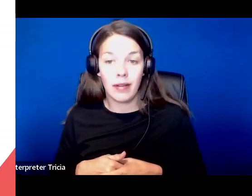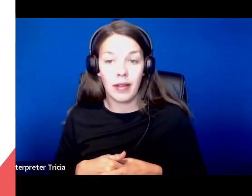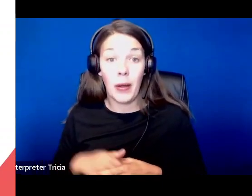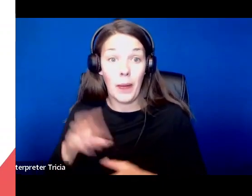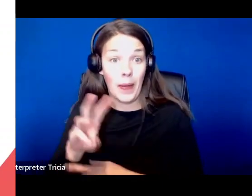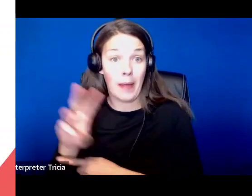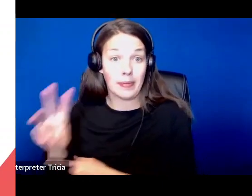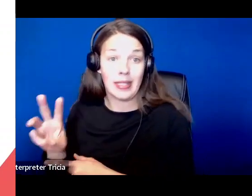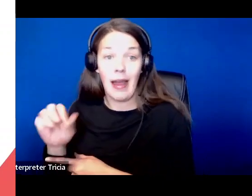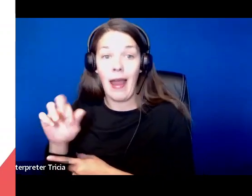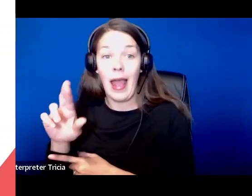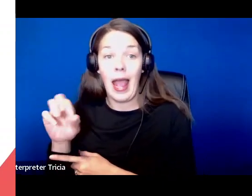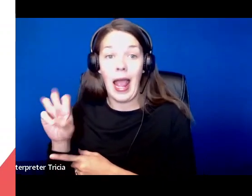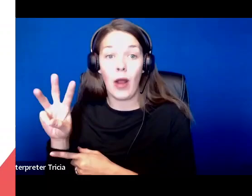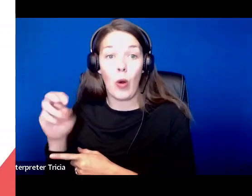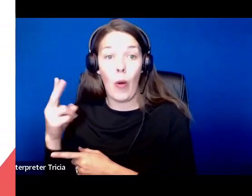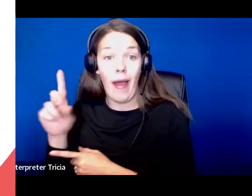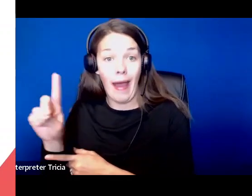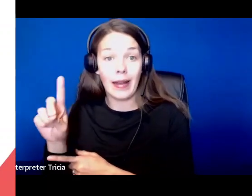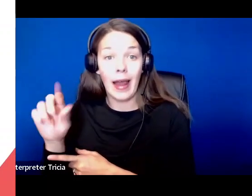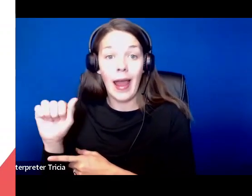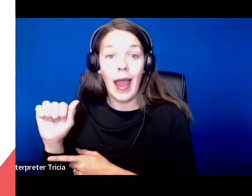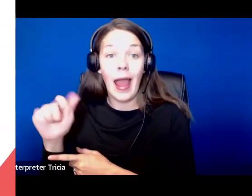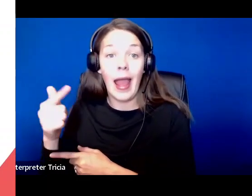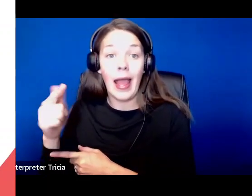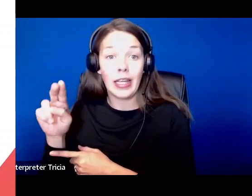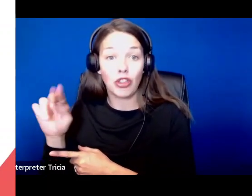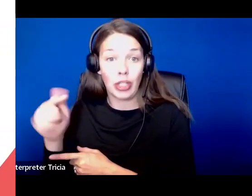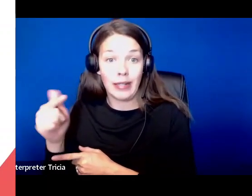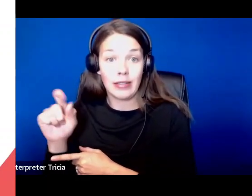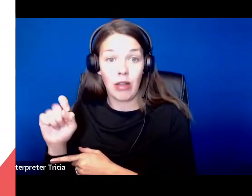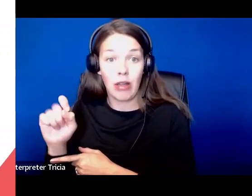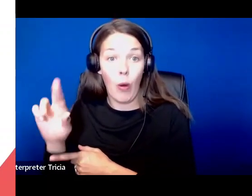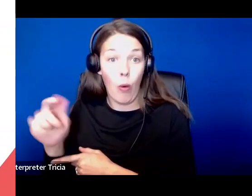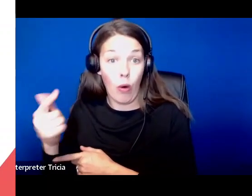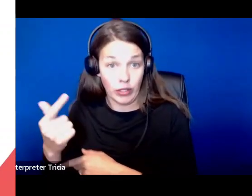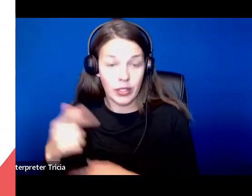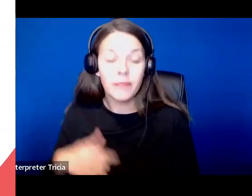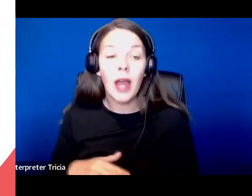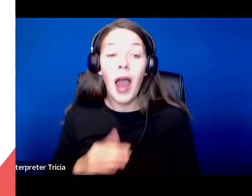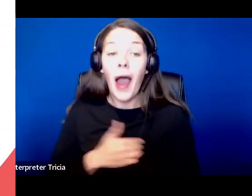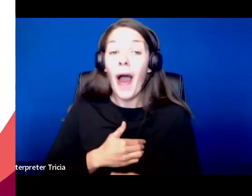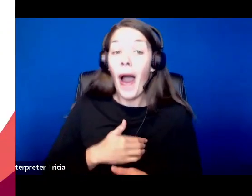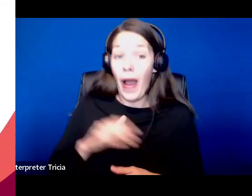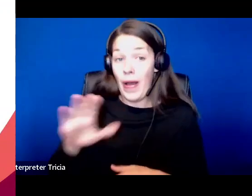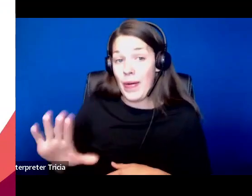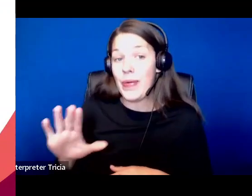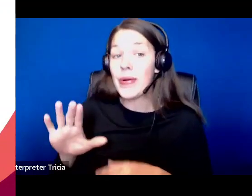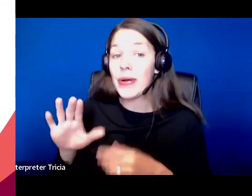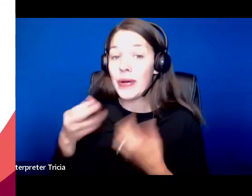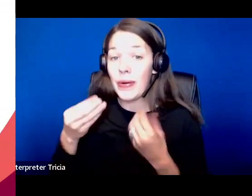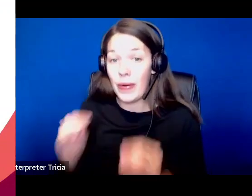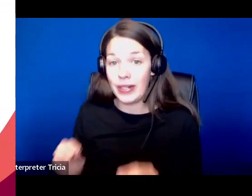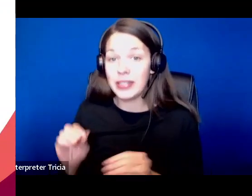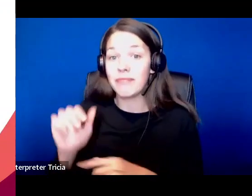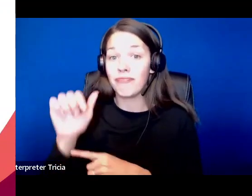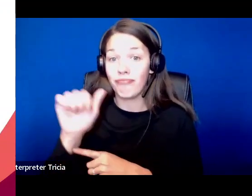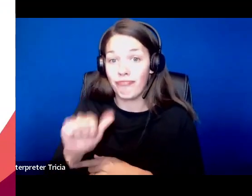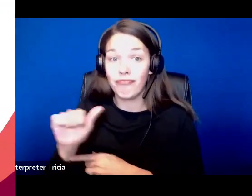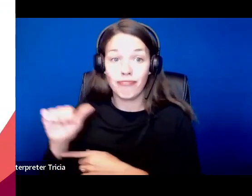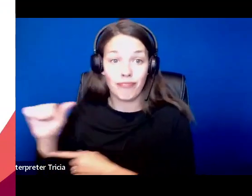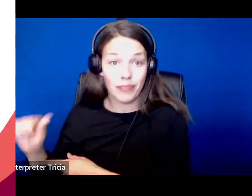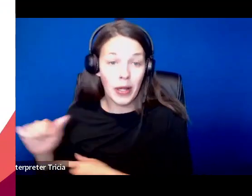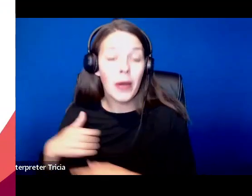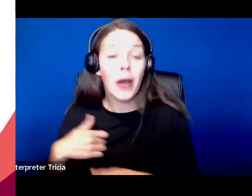at arrowheadaging.org. So a little bit about our organization. The Arrowhead Area Agency on Aging and the